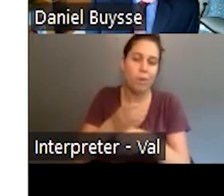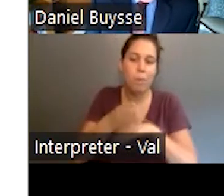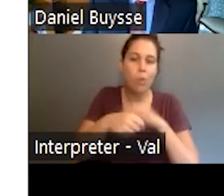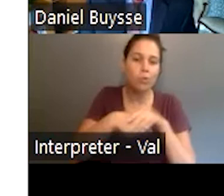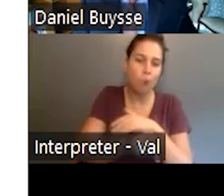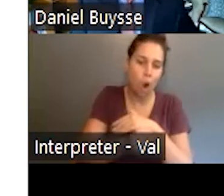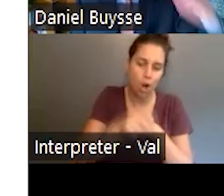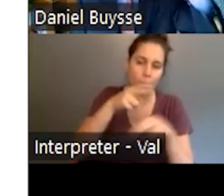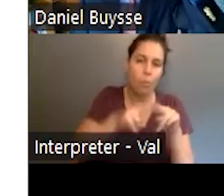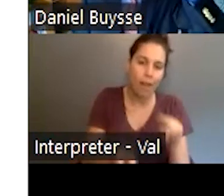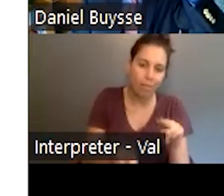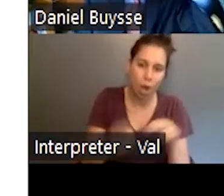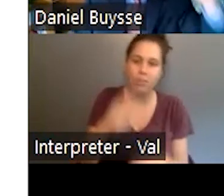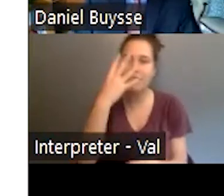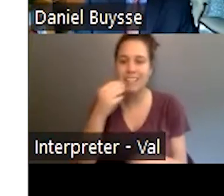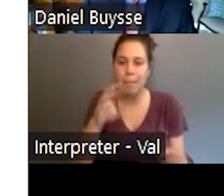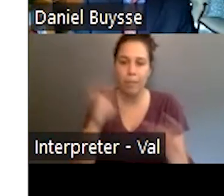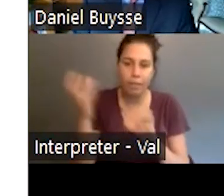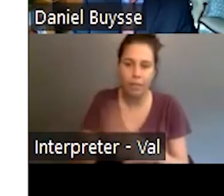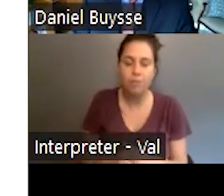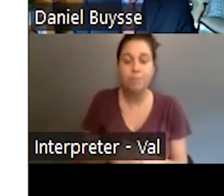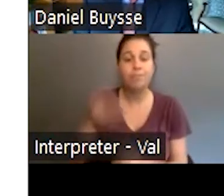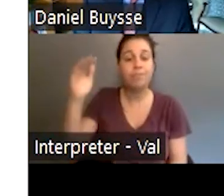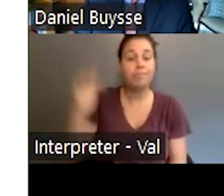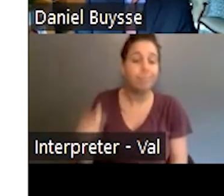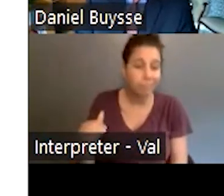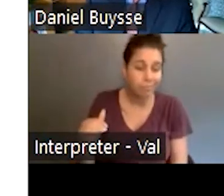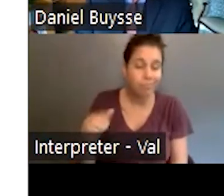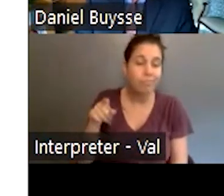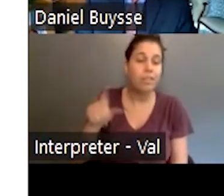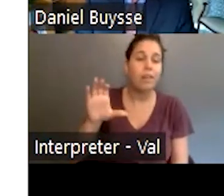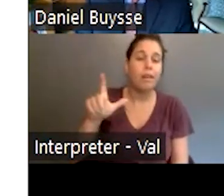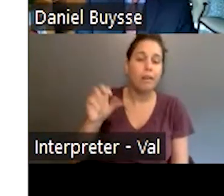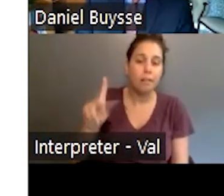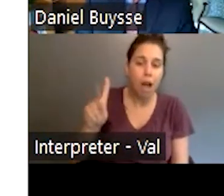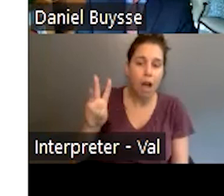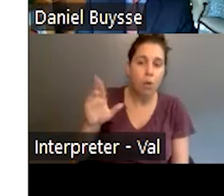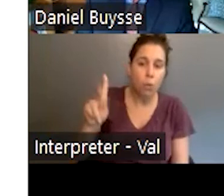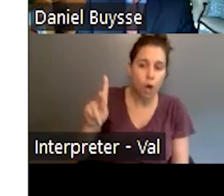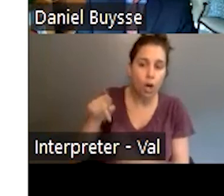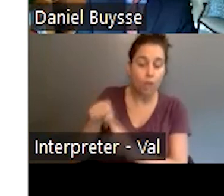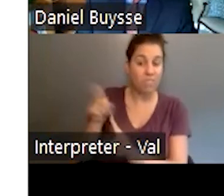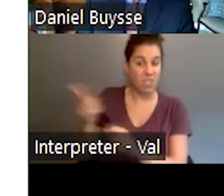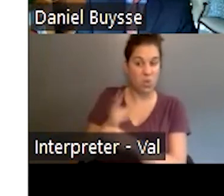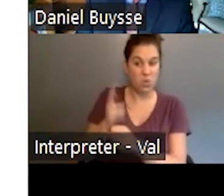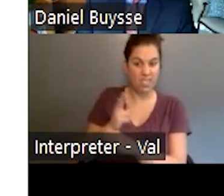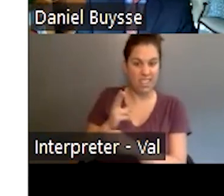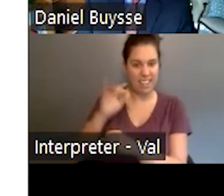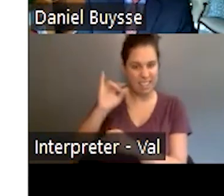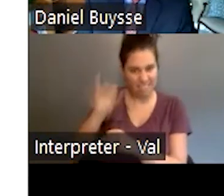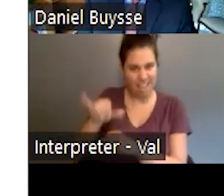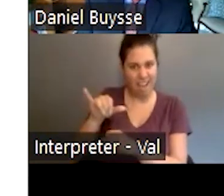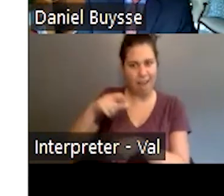disturbances. And my colleague Rachel Kulko-Conlon is again directly using this this